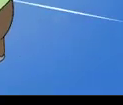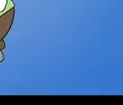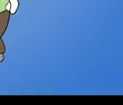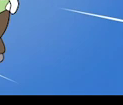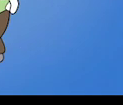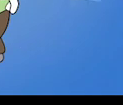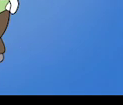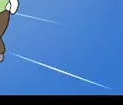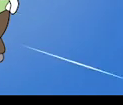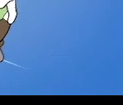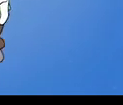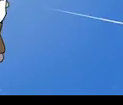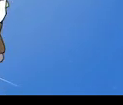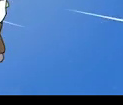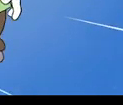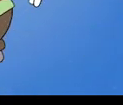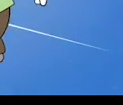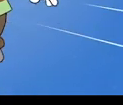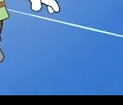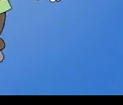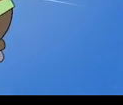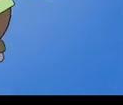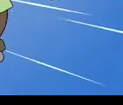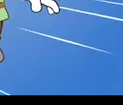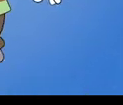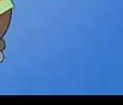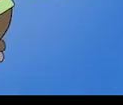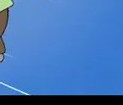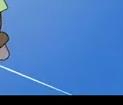Welcome and study with Tanzania Institute of Education.